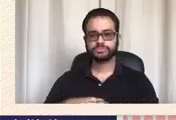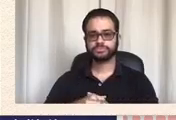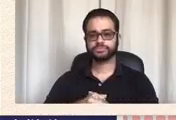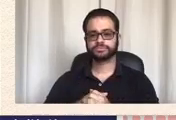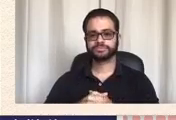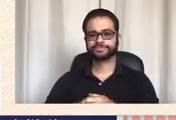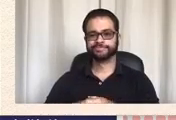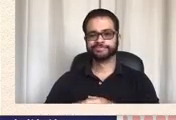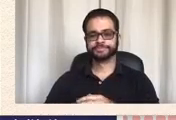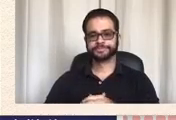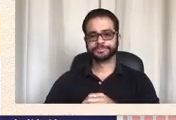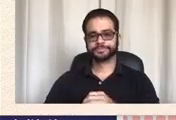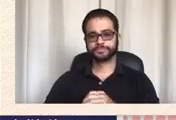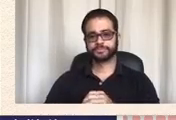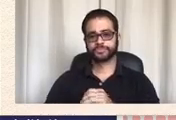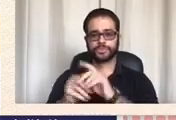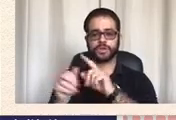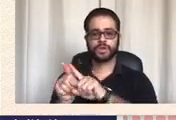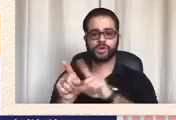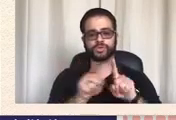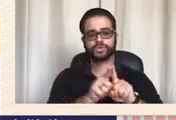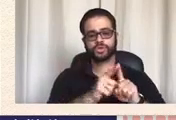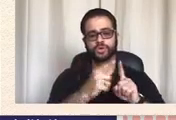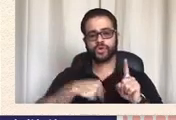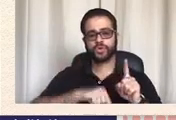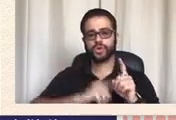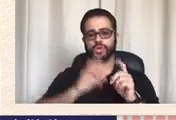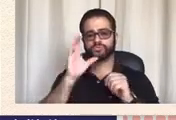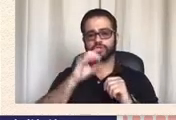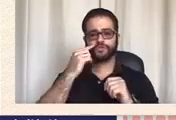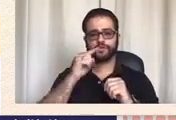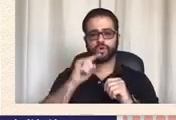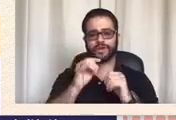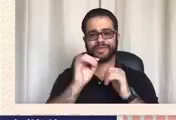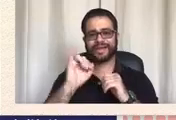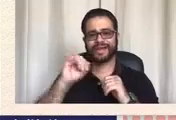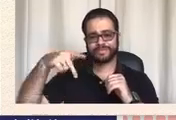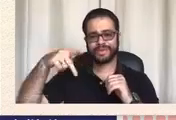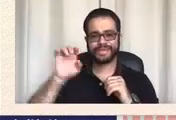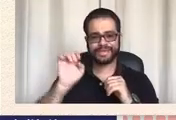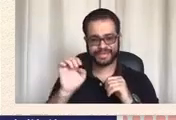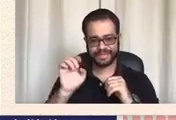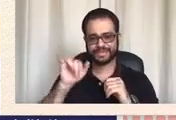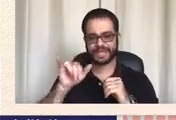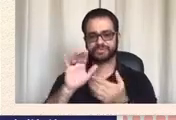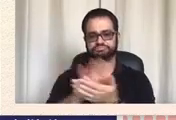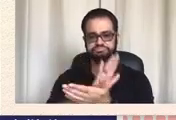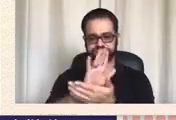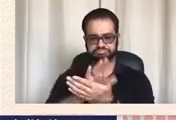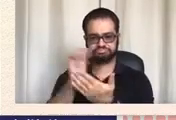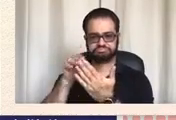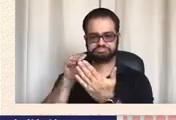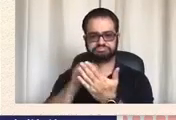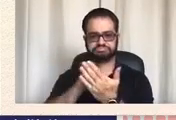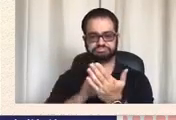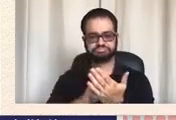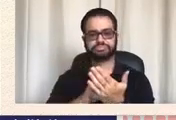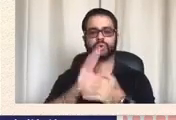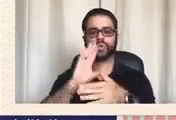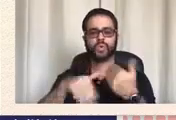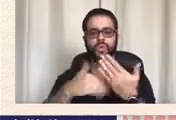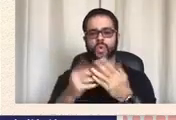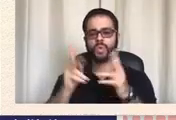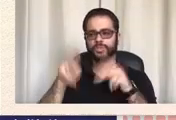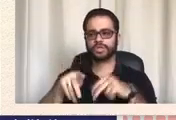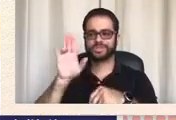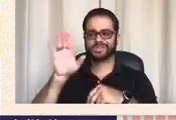We also look at the individualized plan for employment. This is a written document capturing the individual's specific employment outcome,